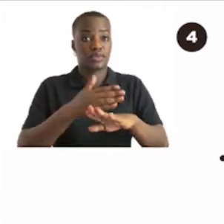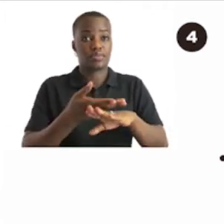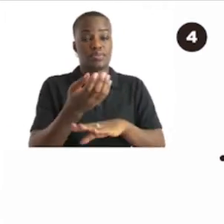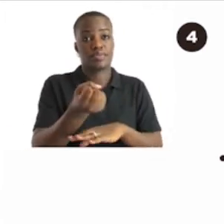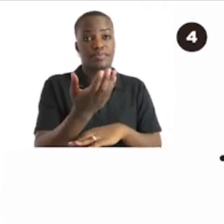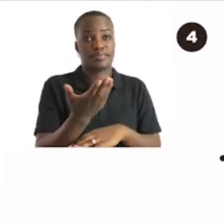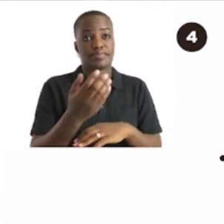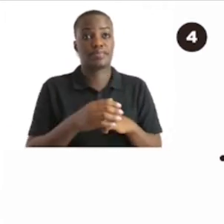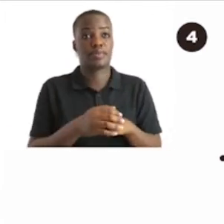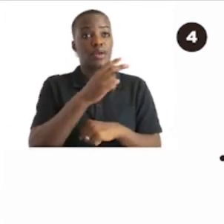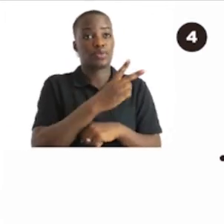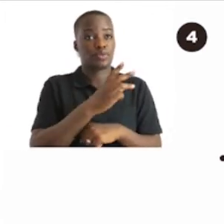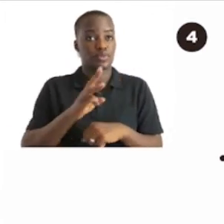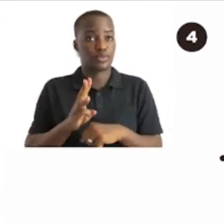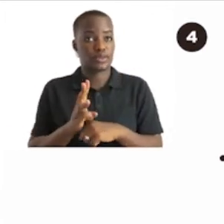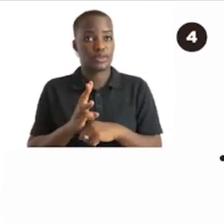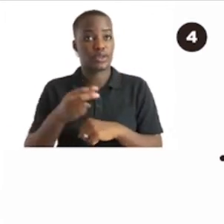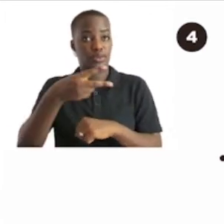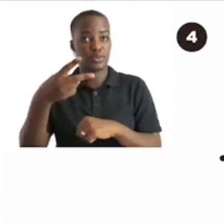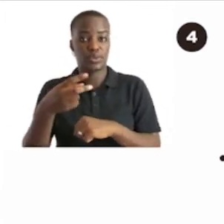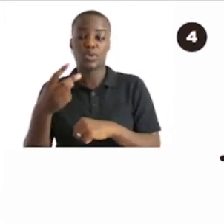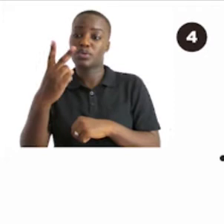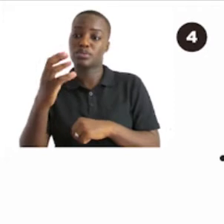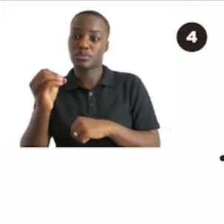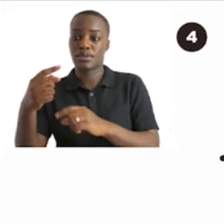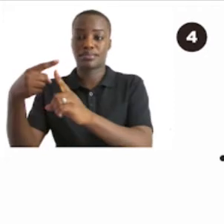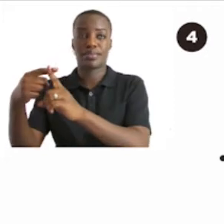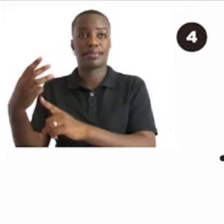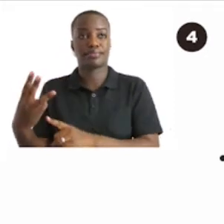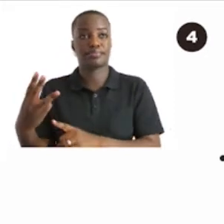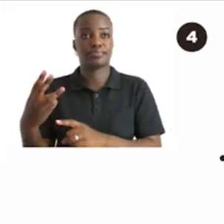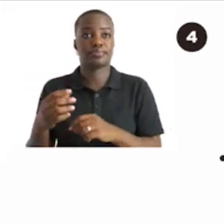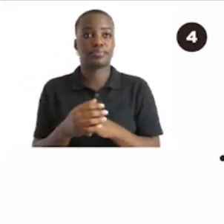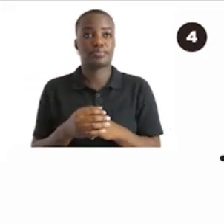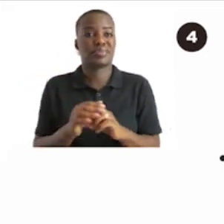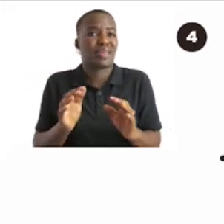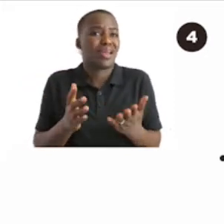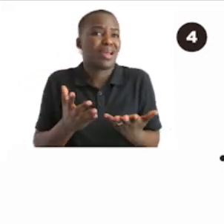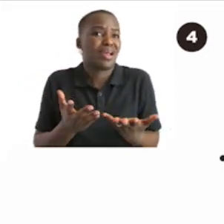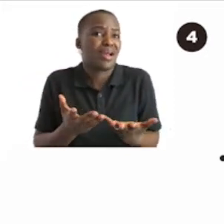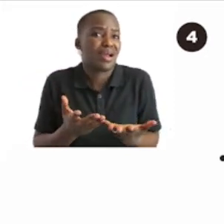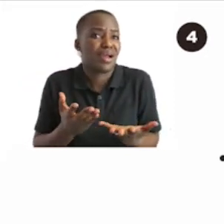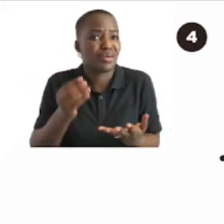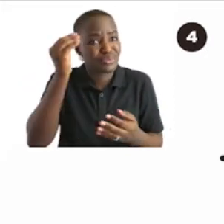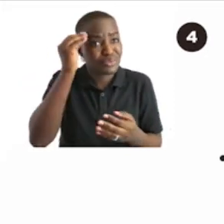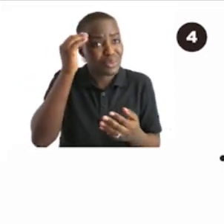there. 23 equals 20 plus 3. But how did they get this